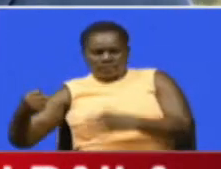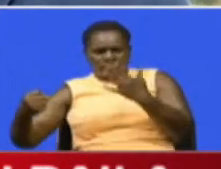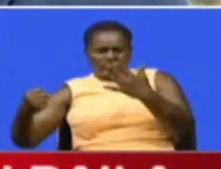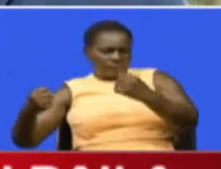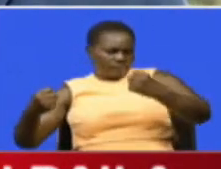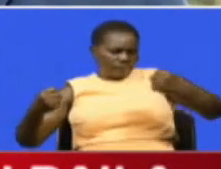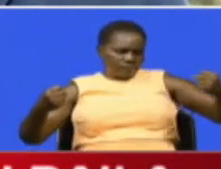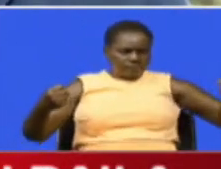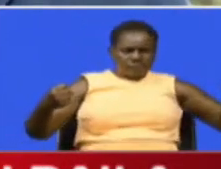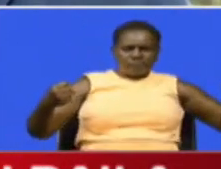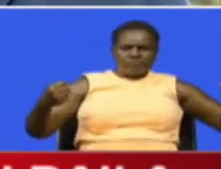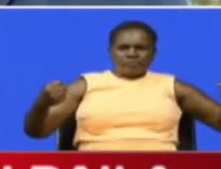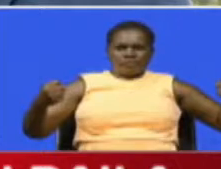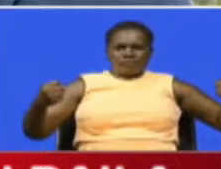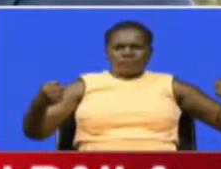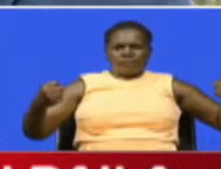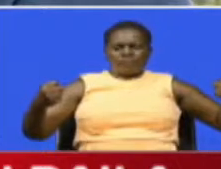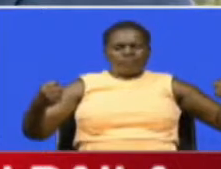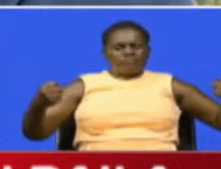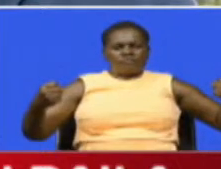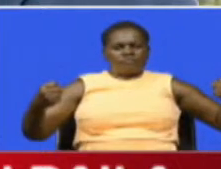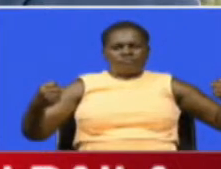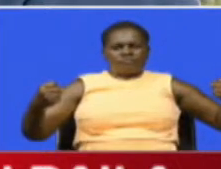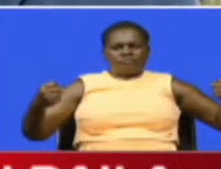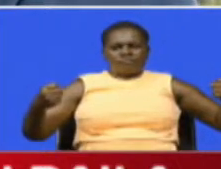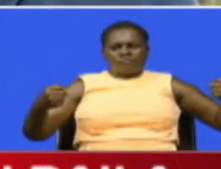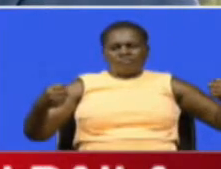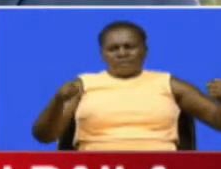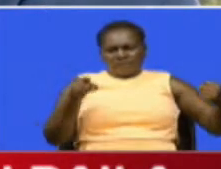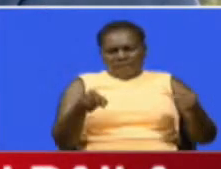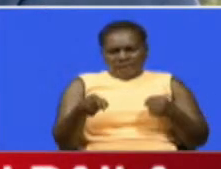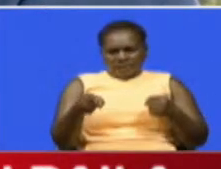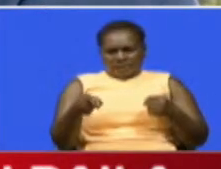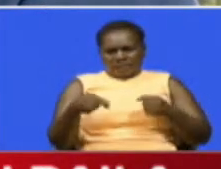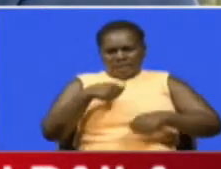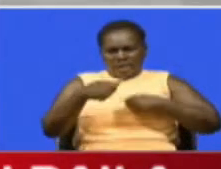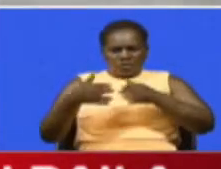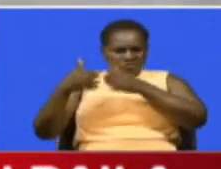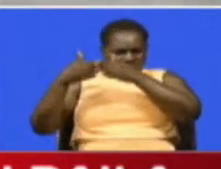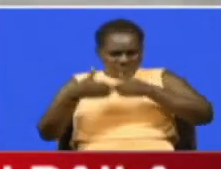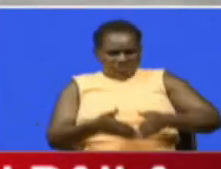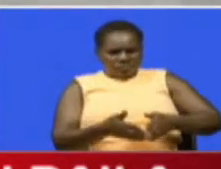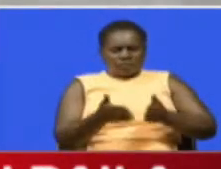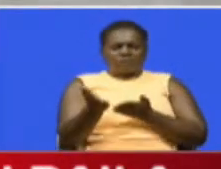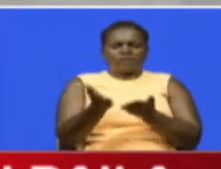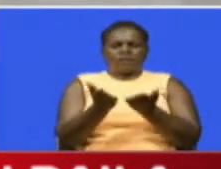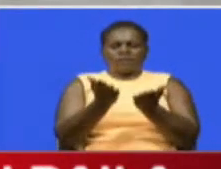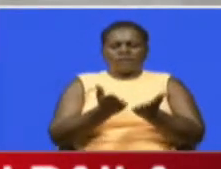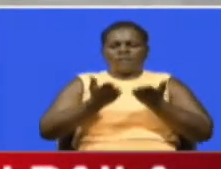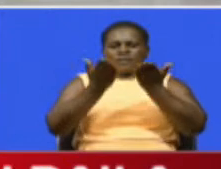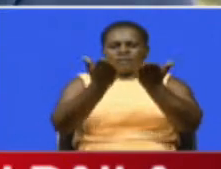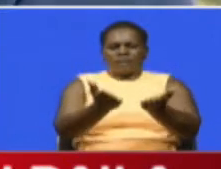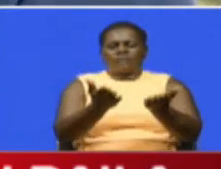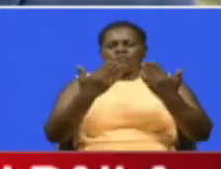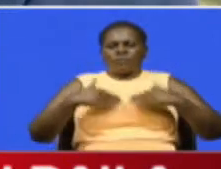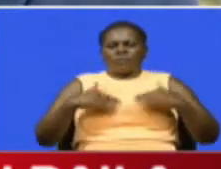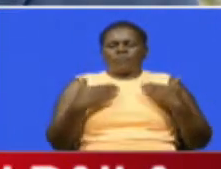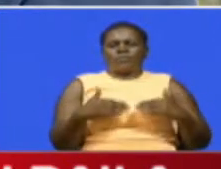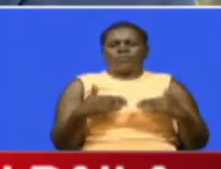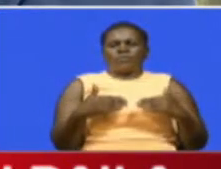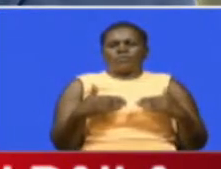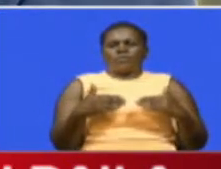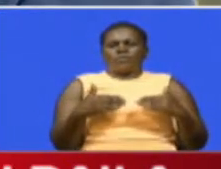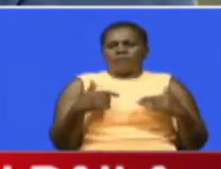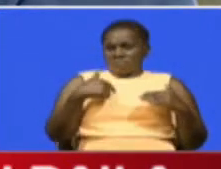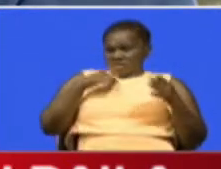is pulling this other way. And that itself is undermining service delivery to the people. I am not